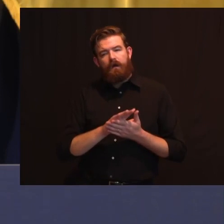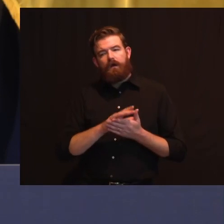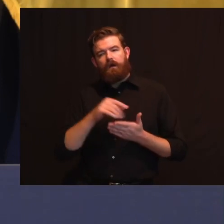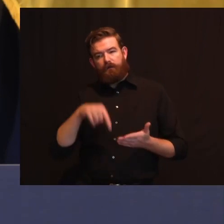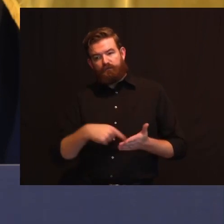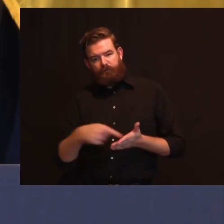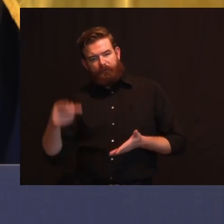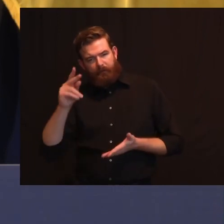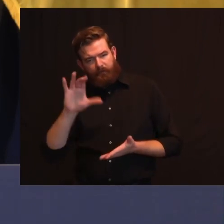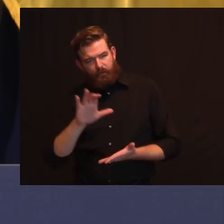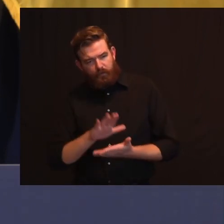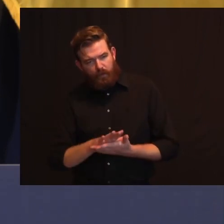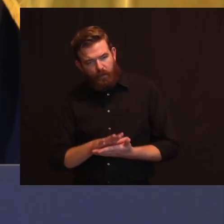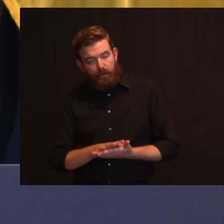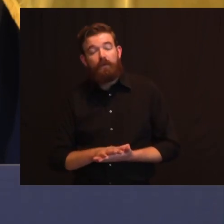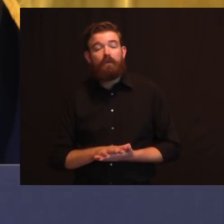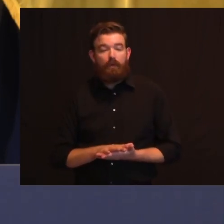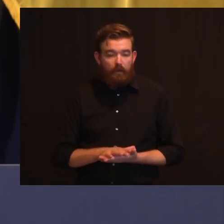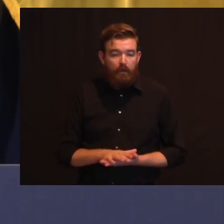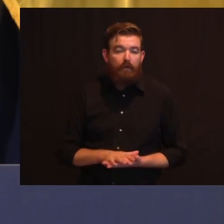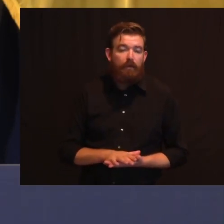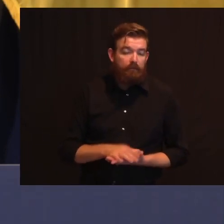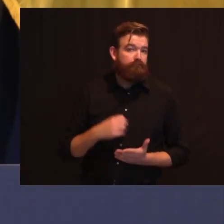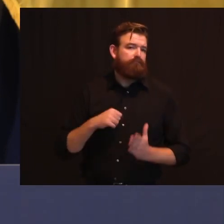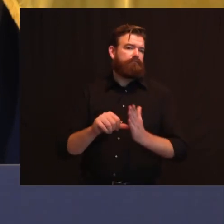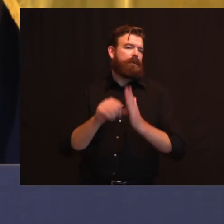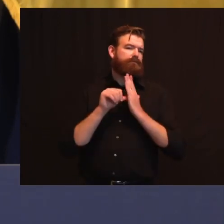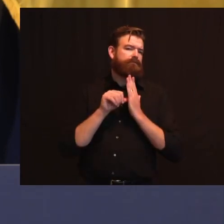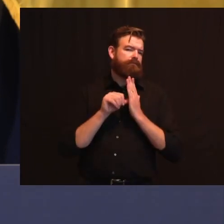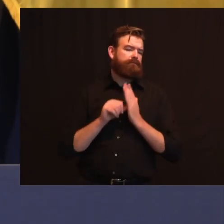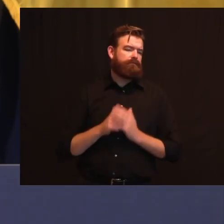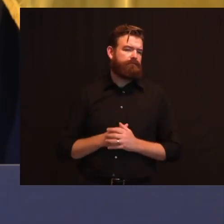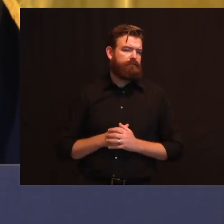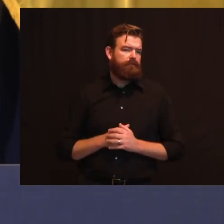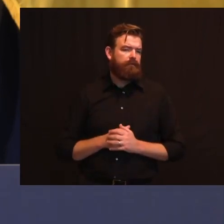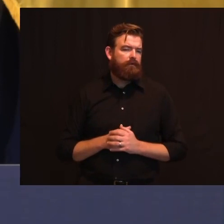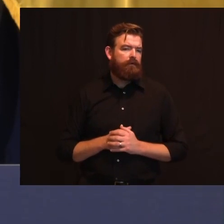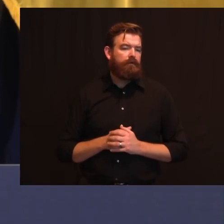some way to put online or put in one place so that we're not,